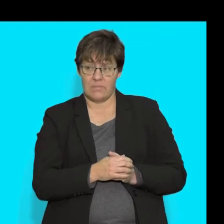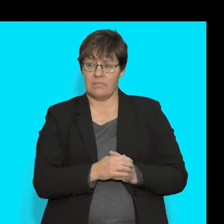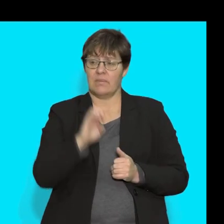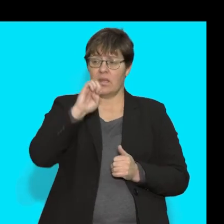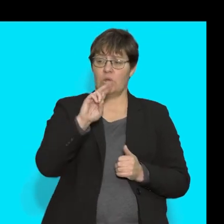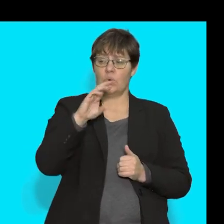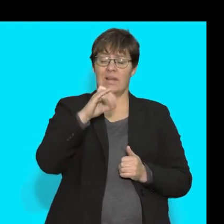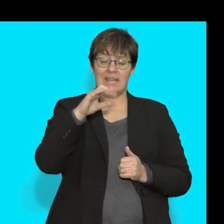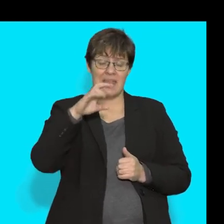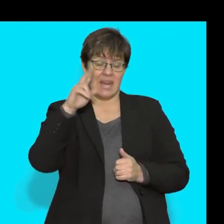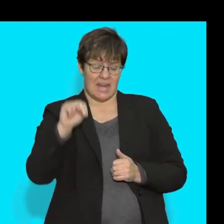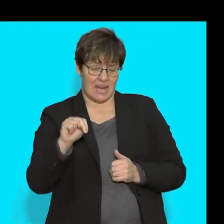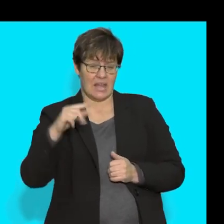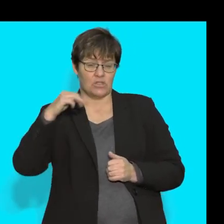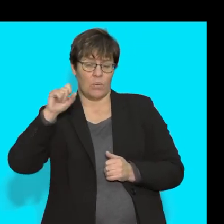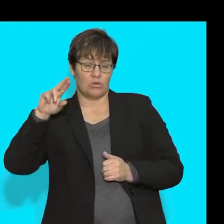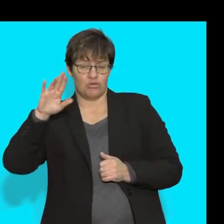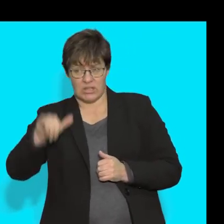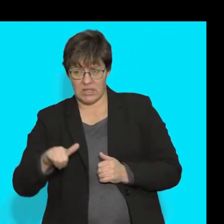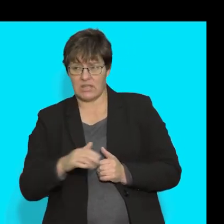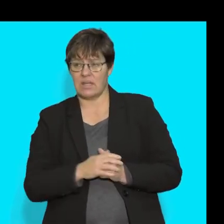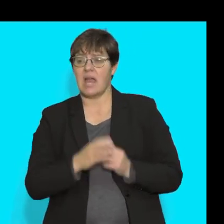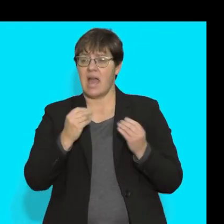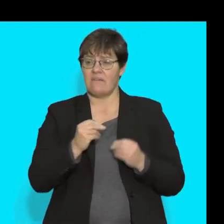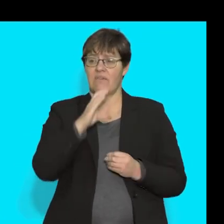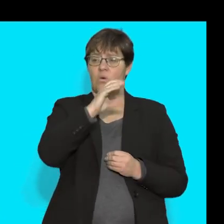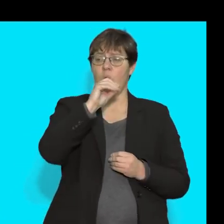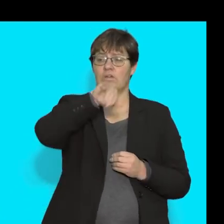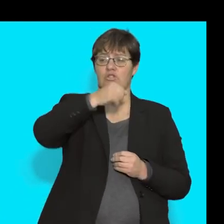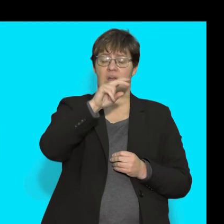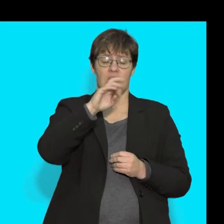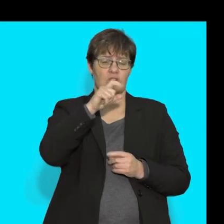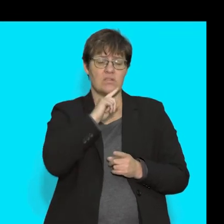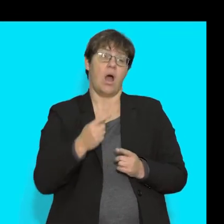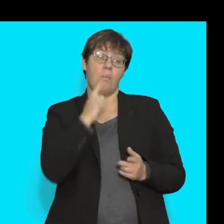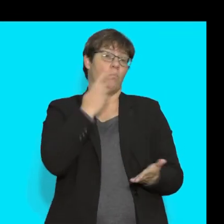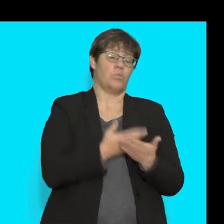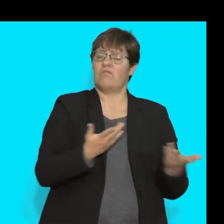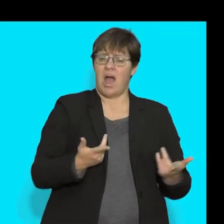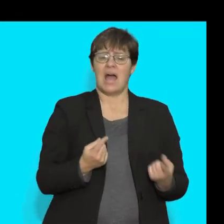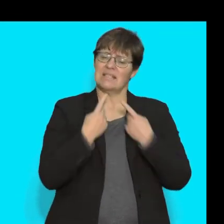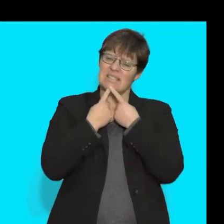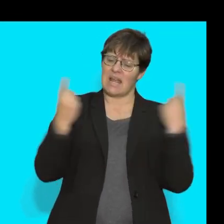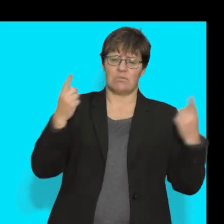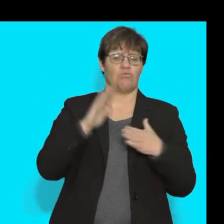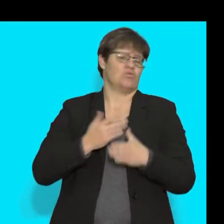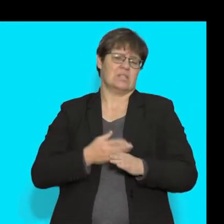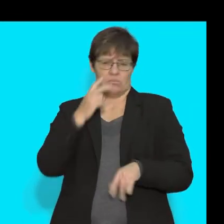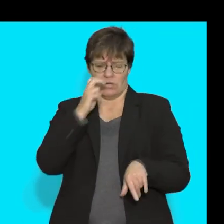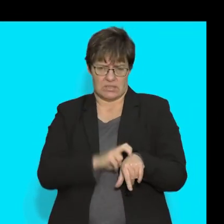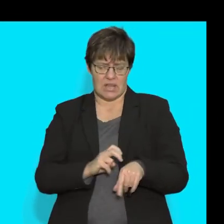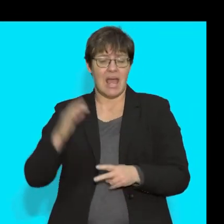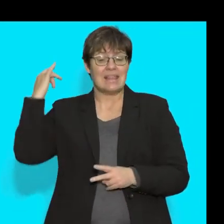Euclidean geometry, there's what we call conjectures. These do not have proofs. It's just a statement without any reasoning.